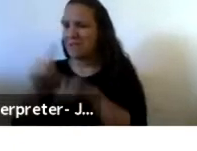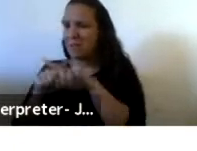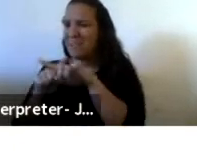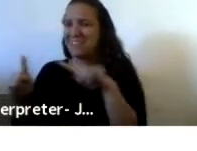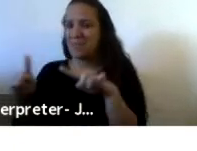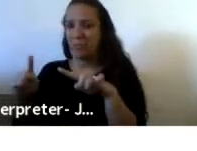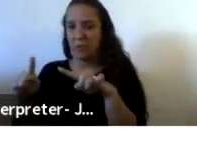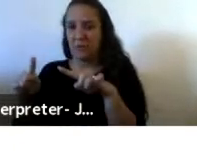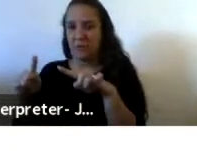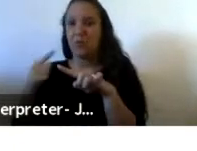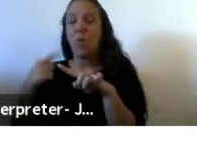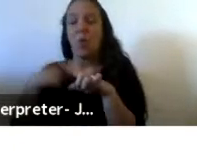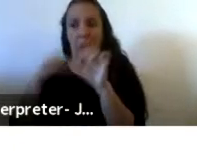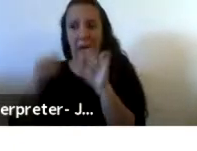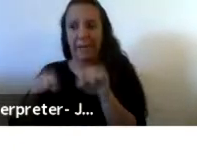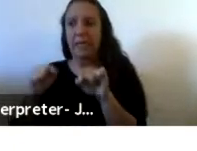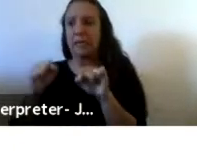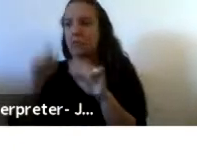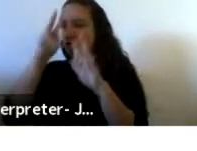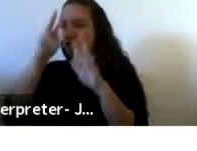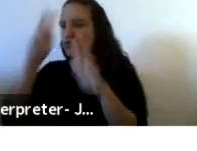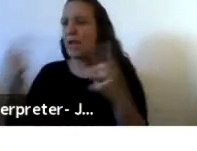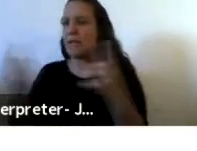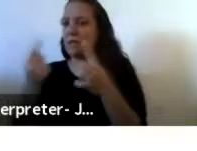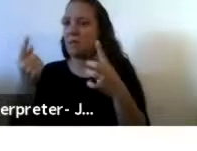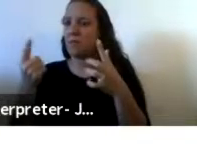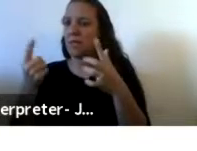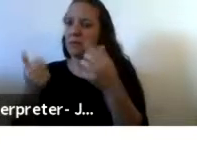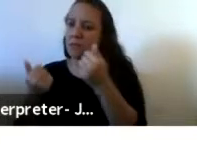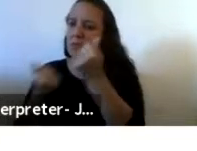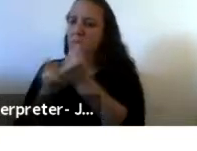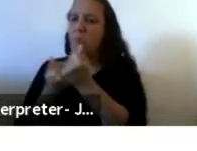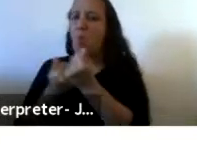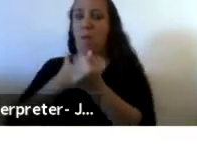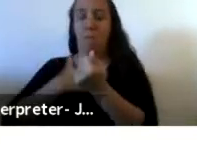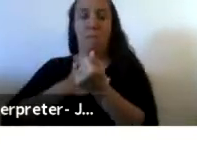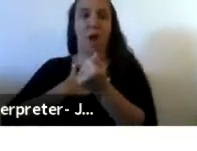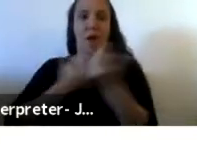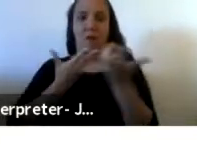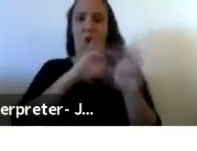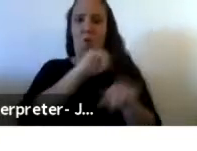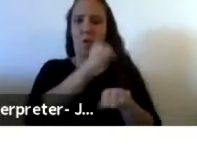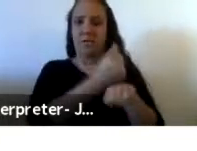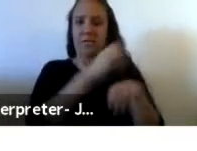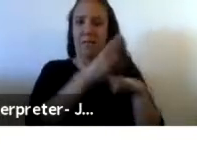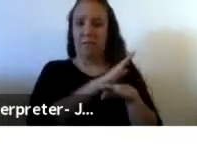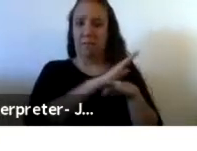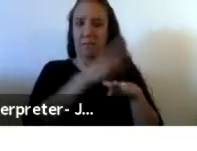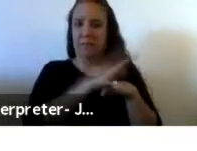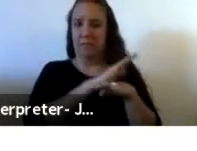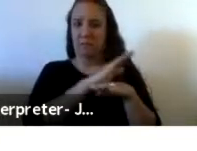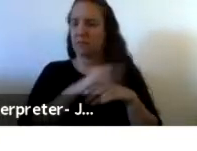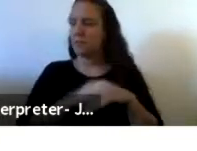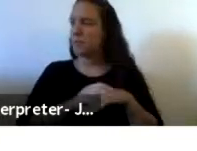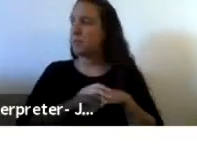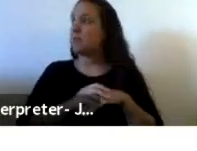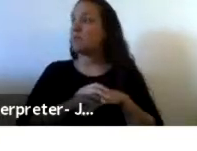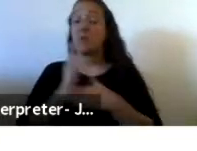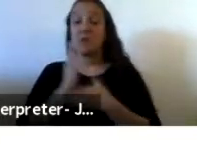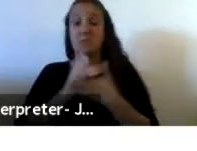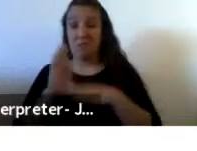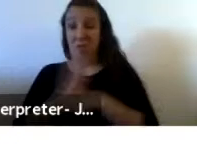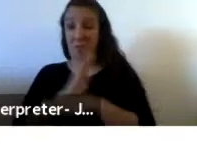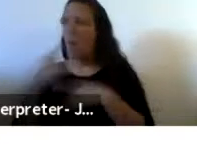actually complements my business. And the one thing is that a lot of businesses have the mindset, well, we've been doing this for so